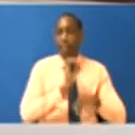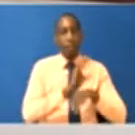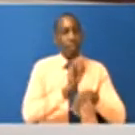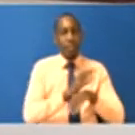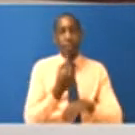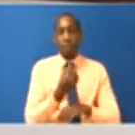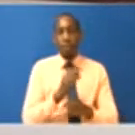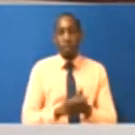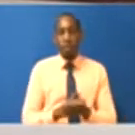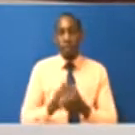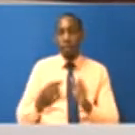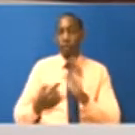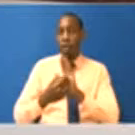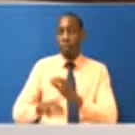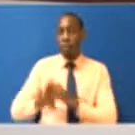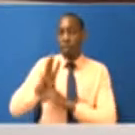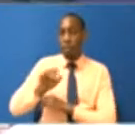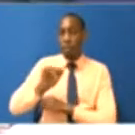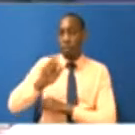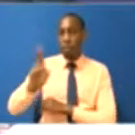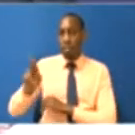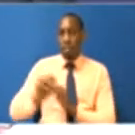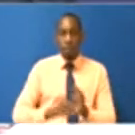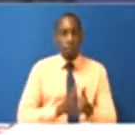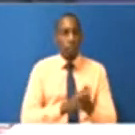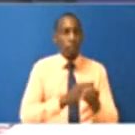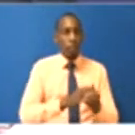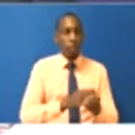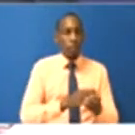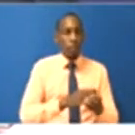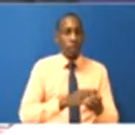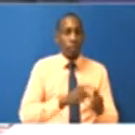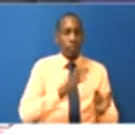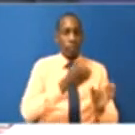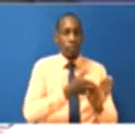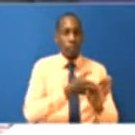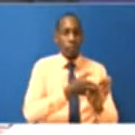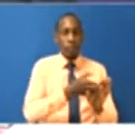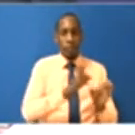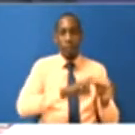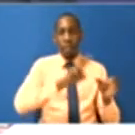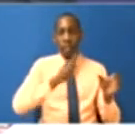and it came from manjiro let them pack off go home you're telling kenneth